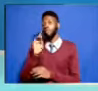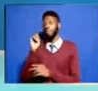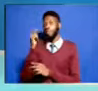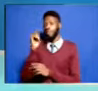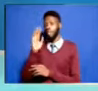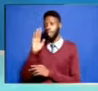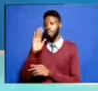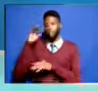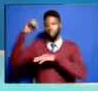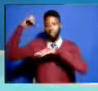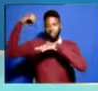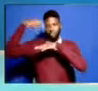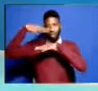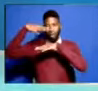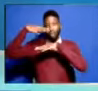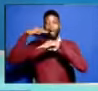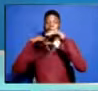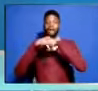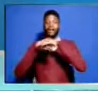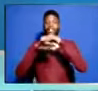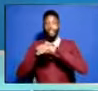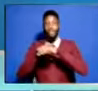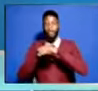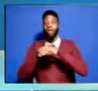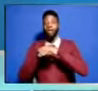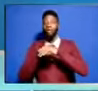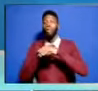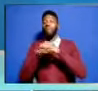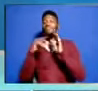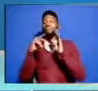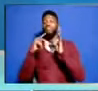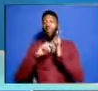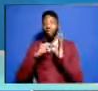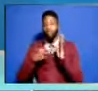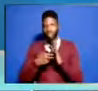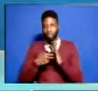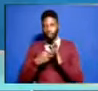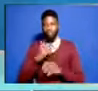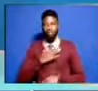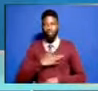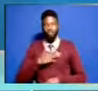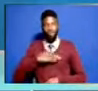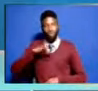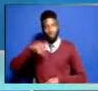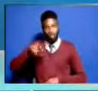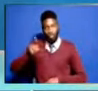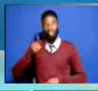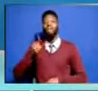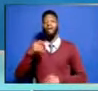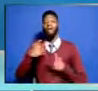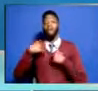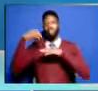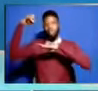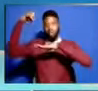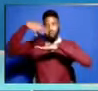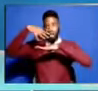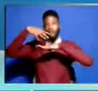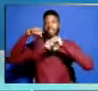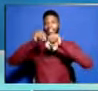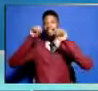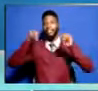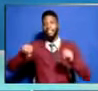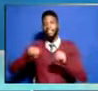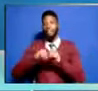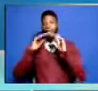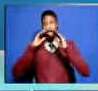grid solar access project in Samburu County. The funds will go towards standalone solar systems and clean cooking solutions for